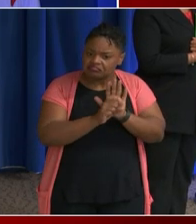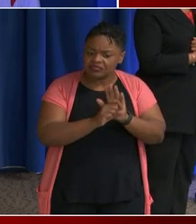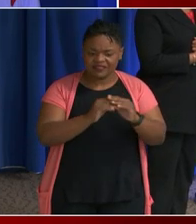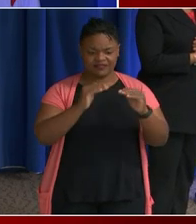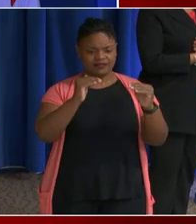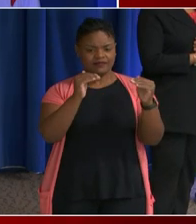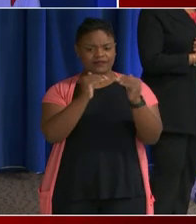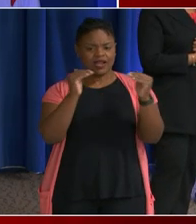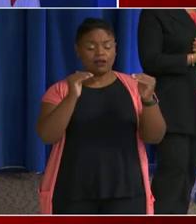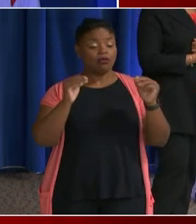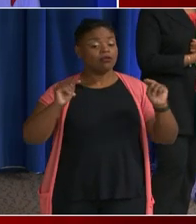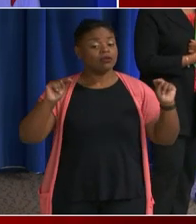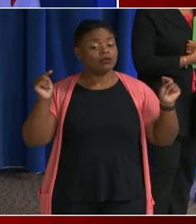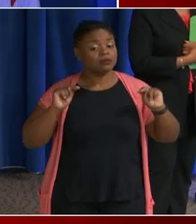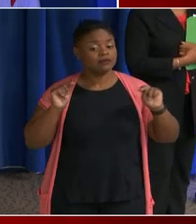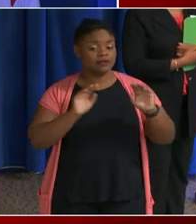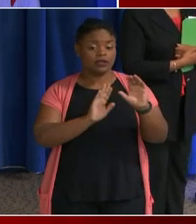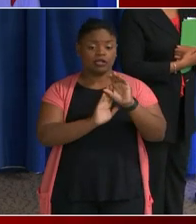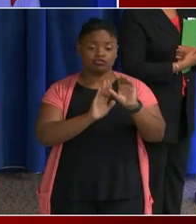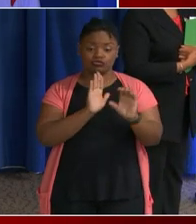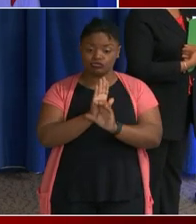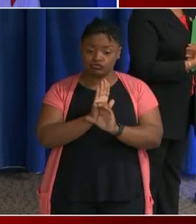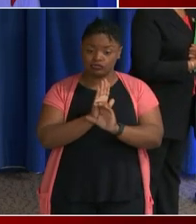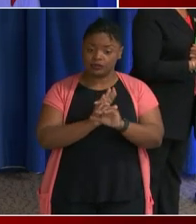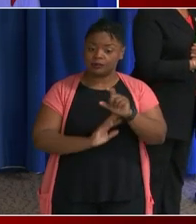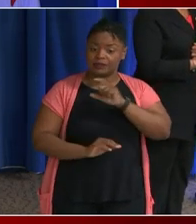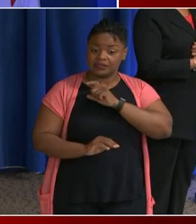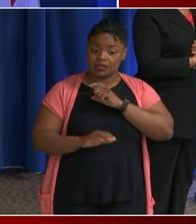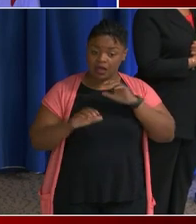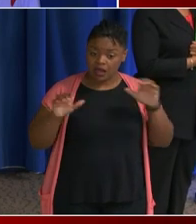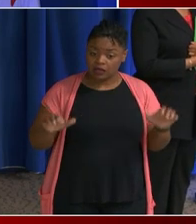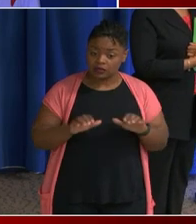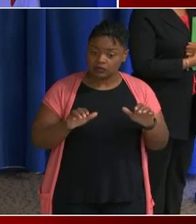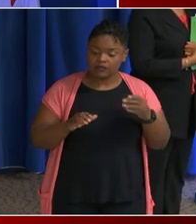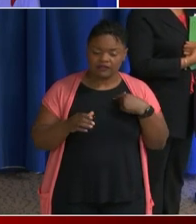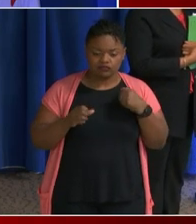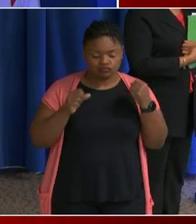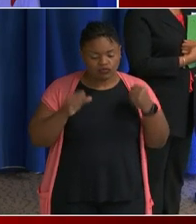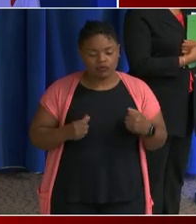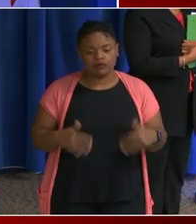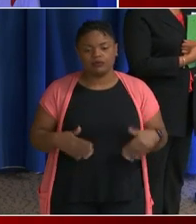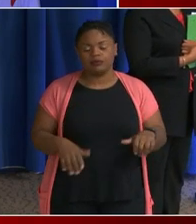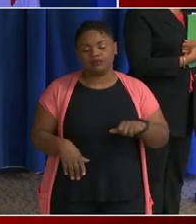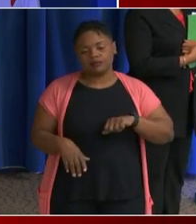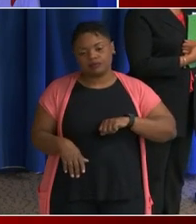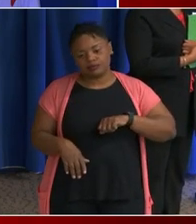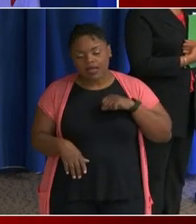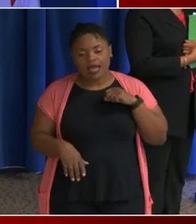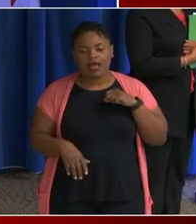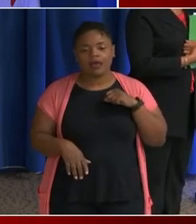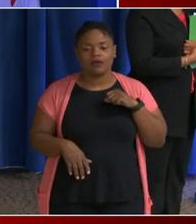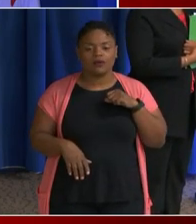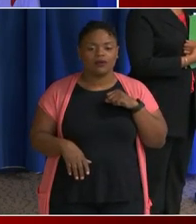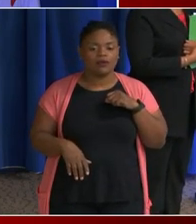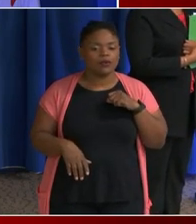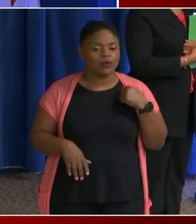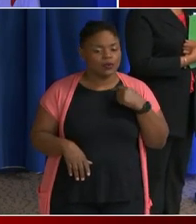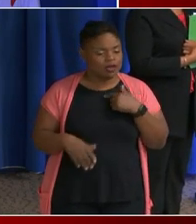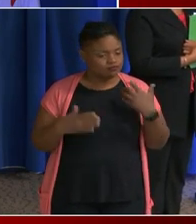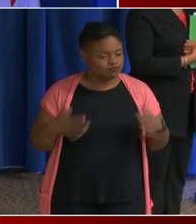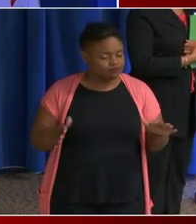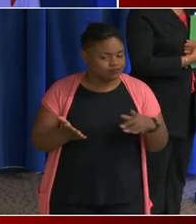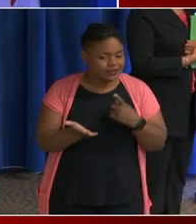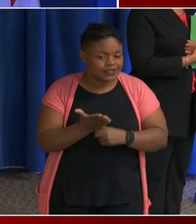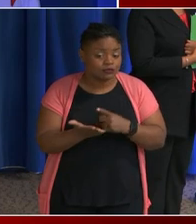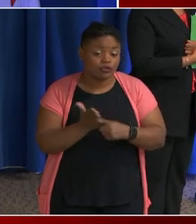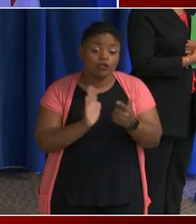and constitutional policing. That is something we are very proud of. We have discussed the legislation,